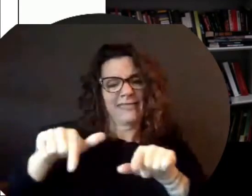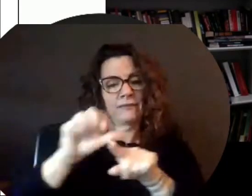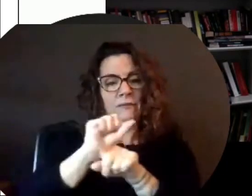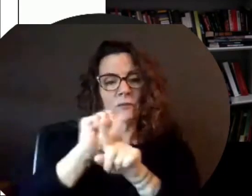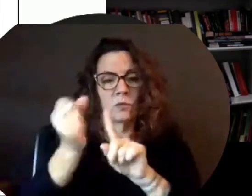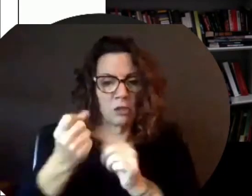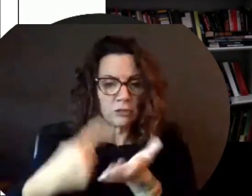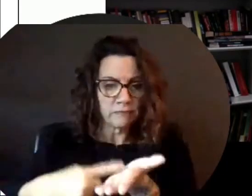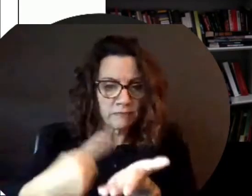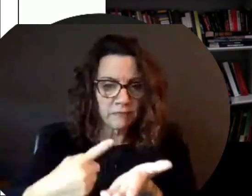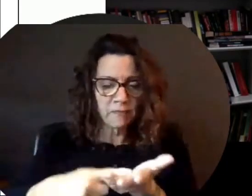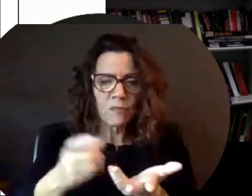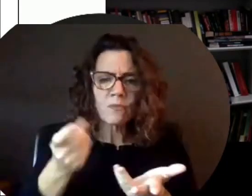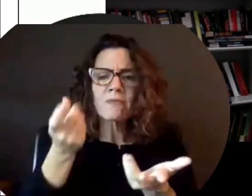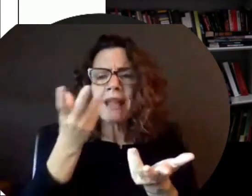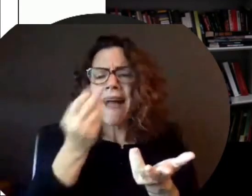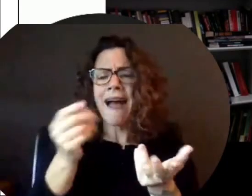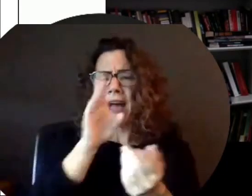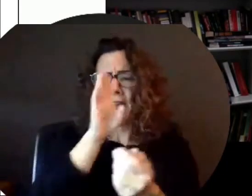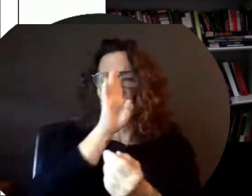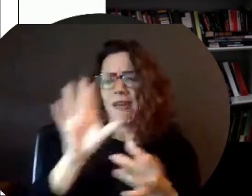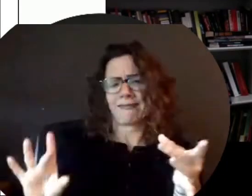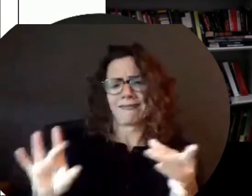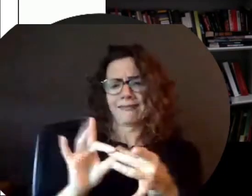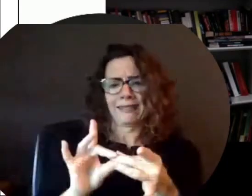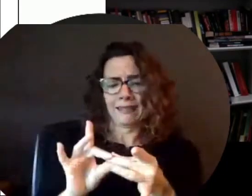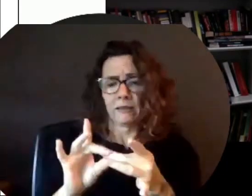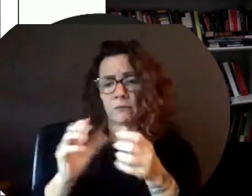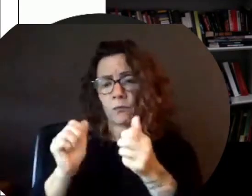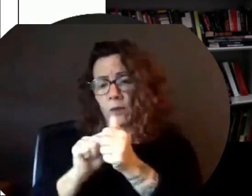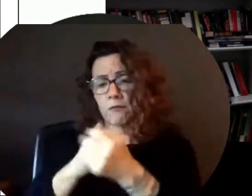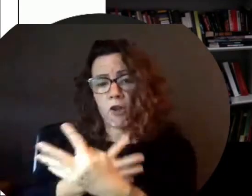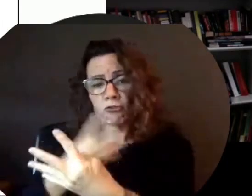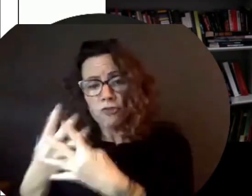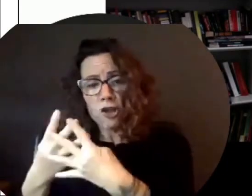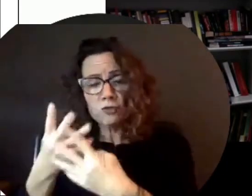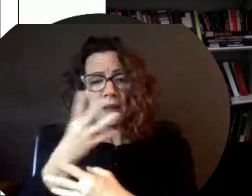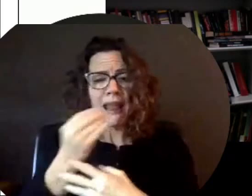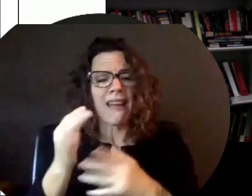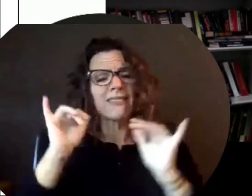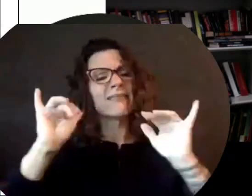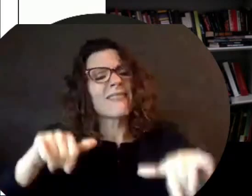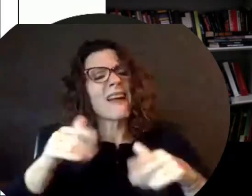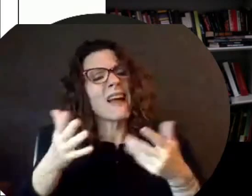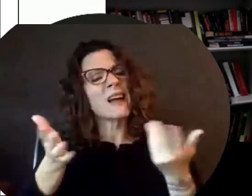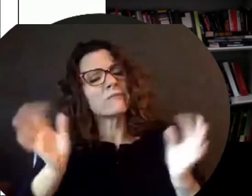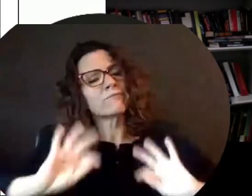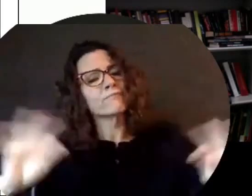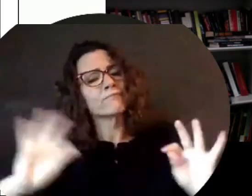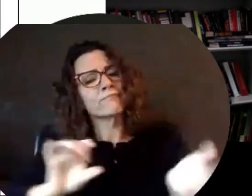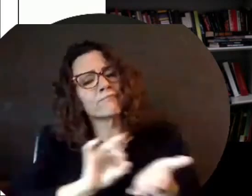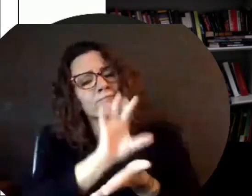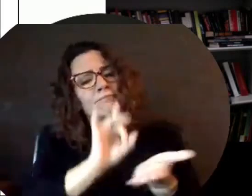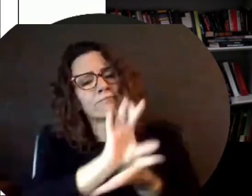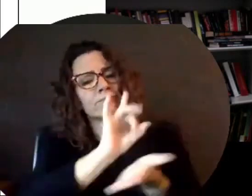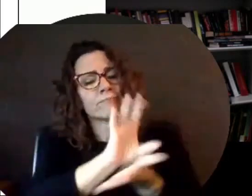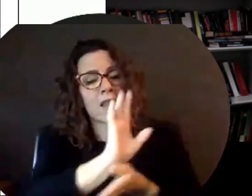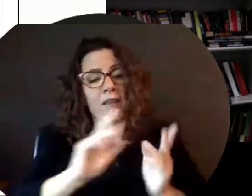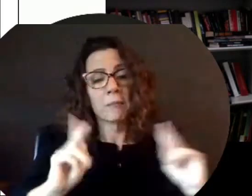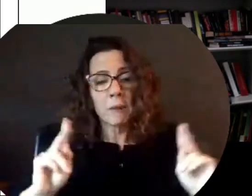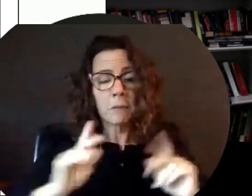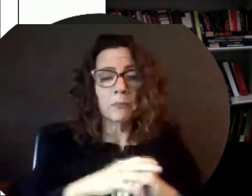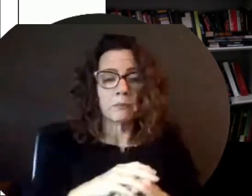situation between incarceration and the kind of disposability of people, but also the kinds that's evidence there, but also the kinds